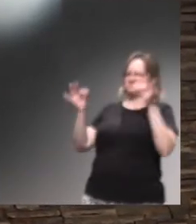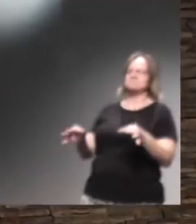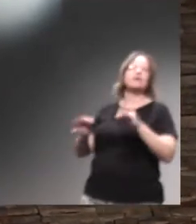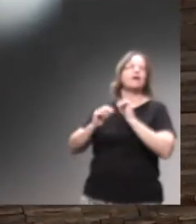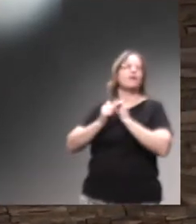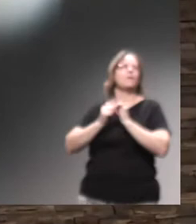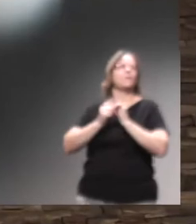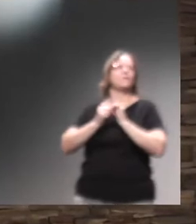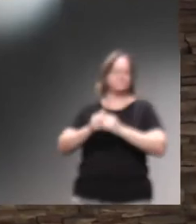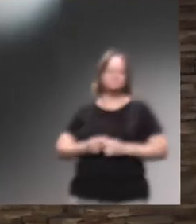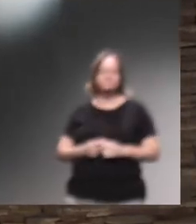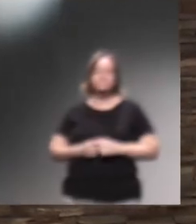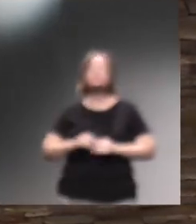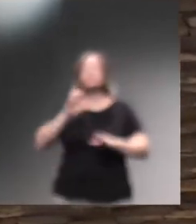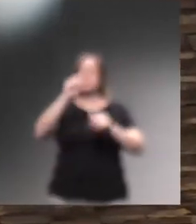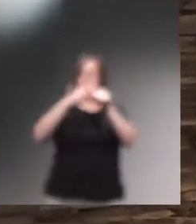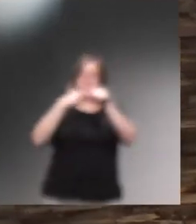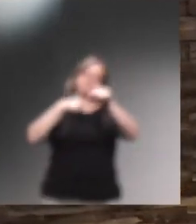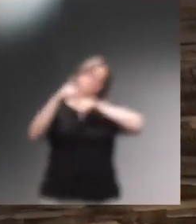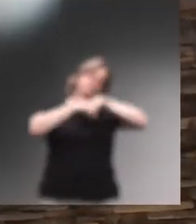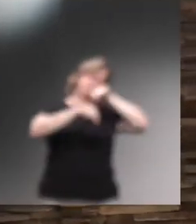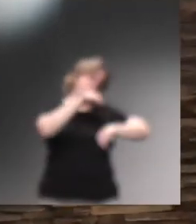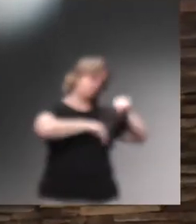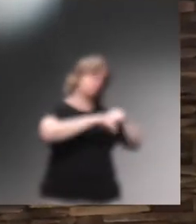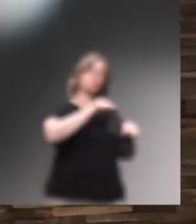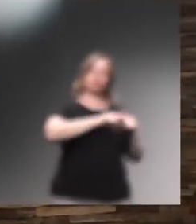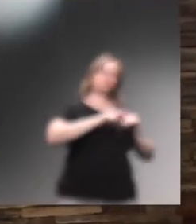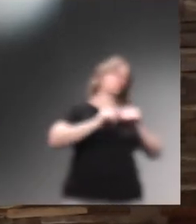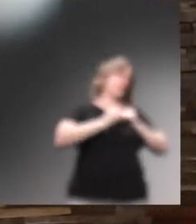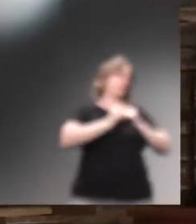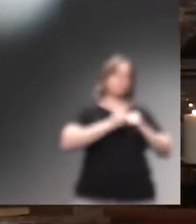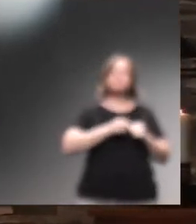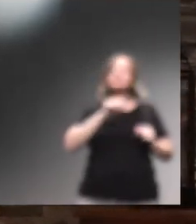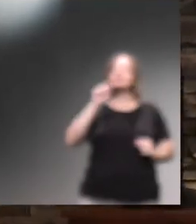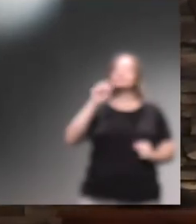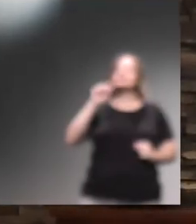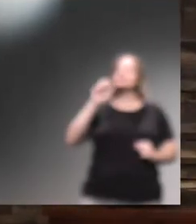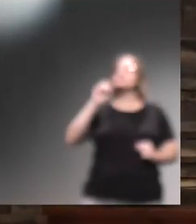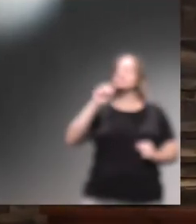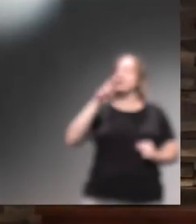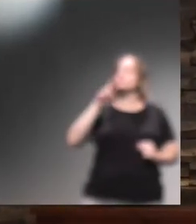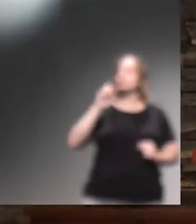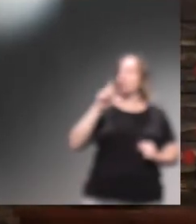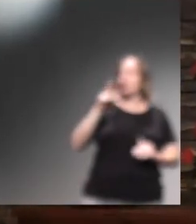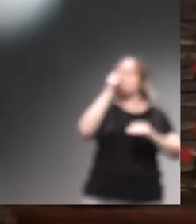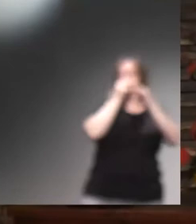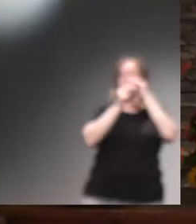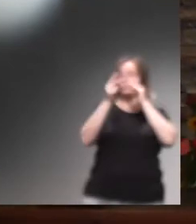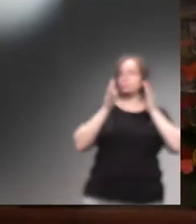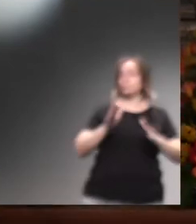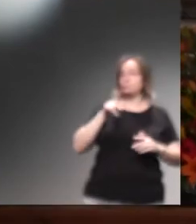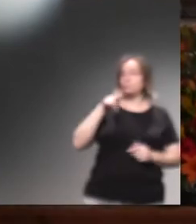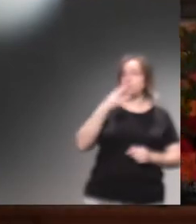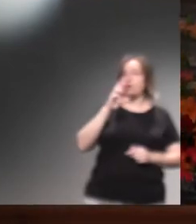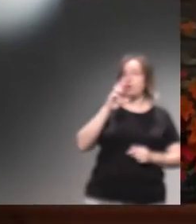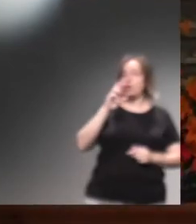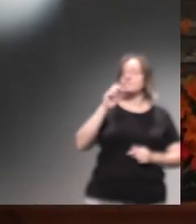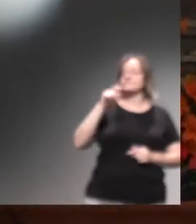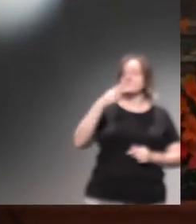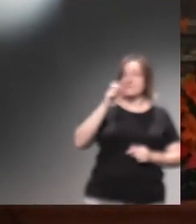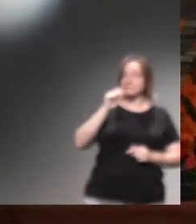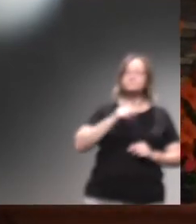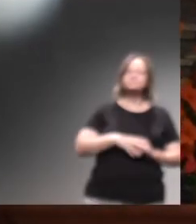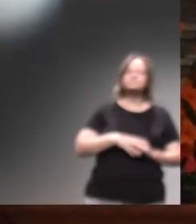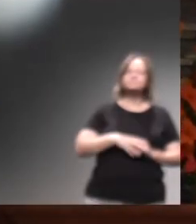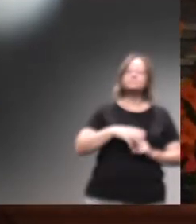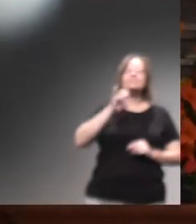And so the story, it actually starts with the prophet Samuel. See, the prophet Samuel hears from God that this